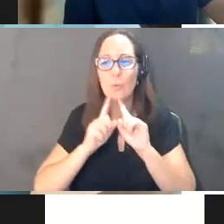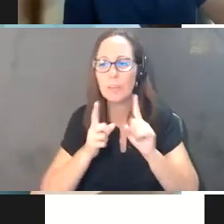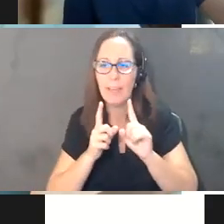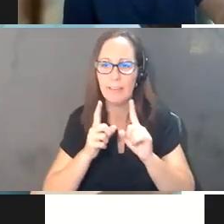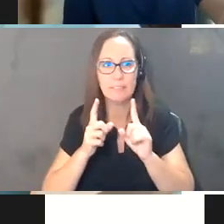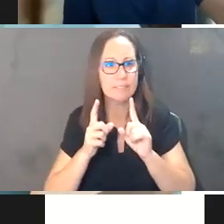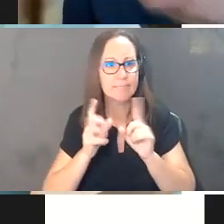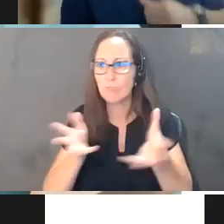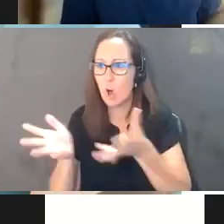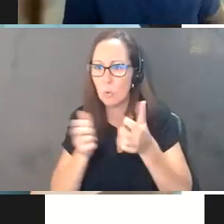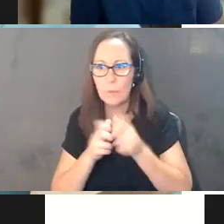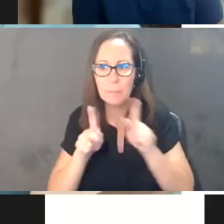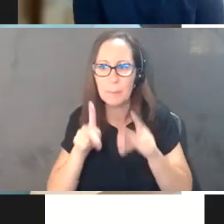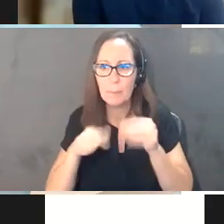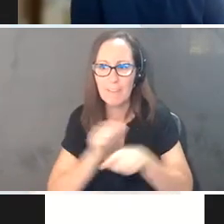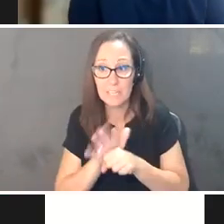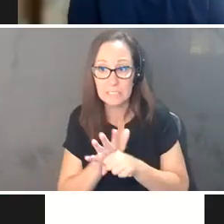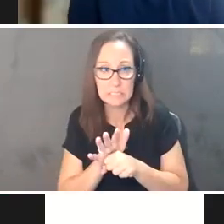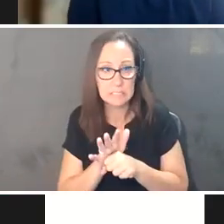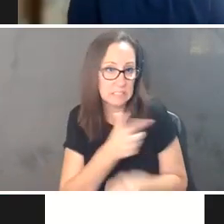than what you're expecting. Let's go to the next slide.